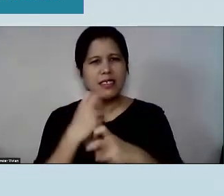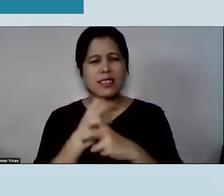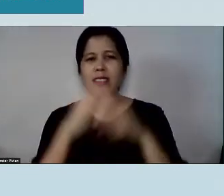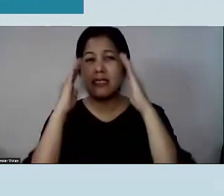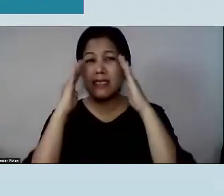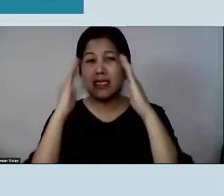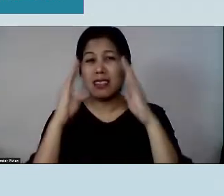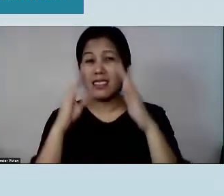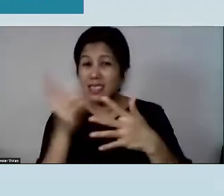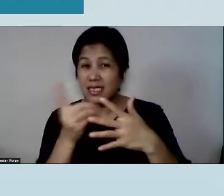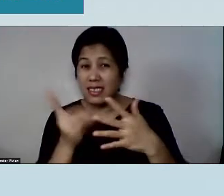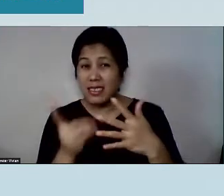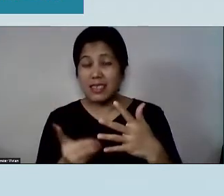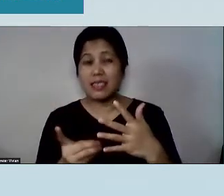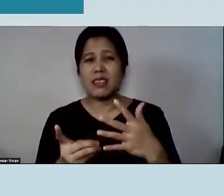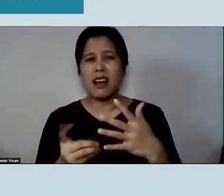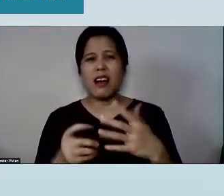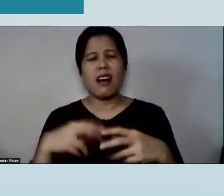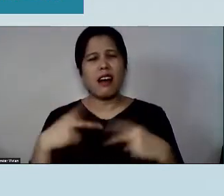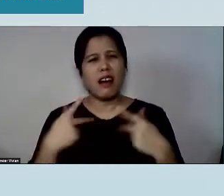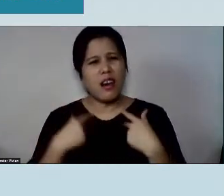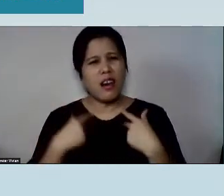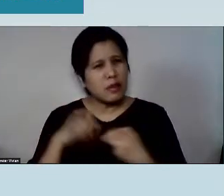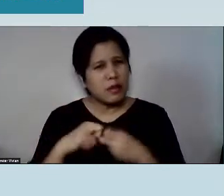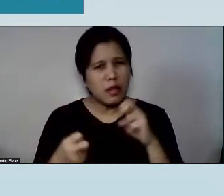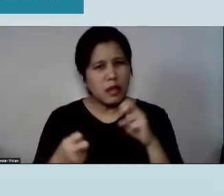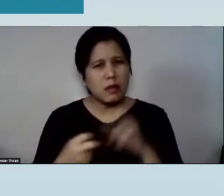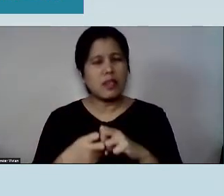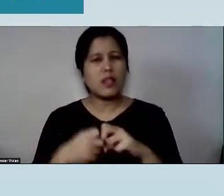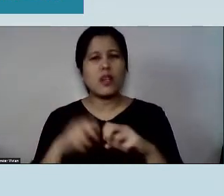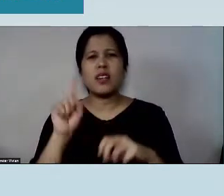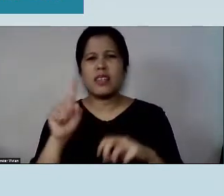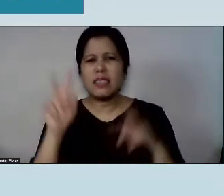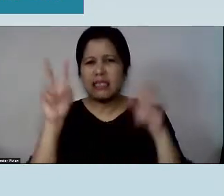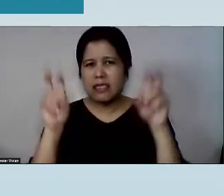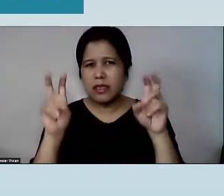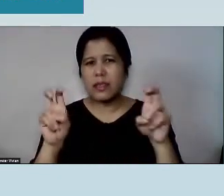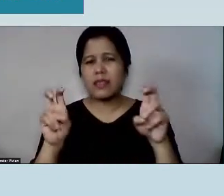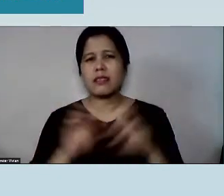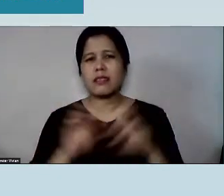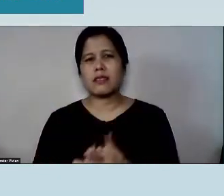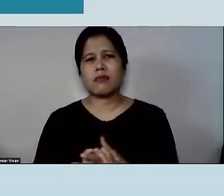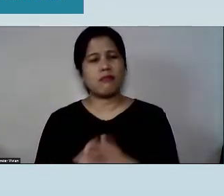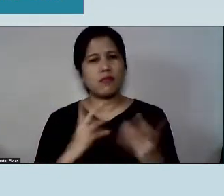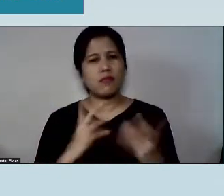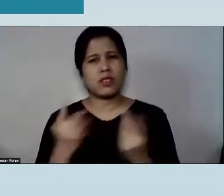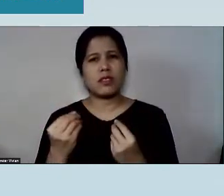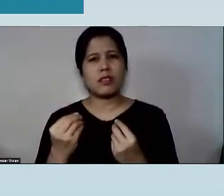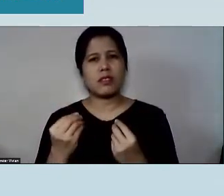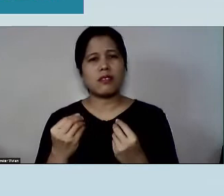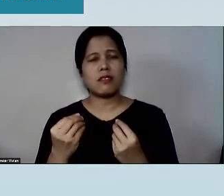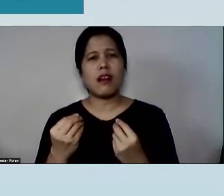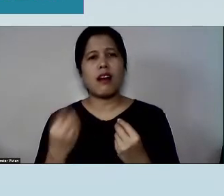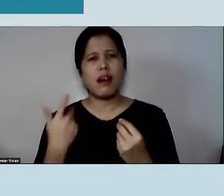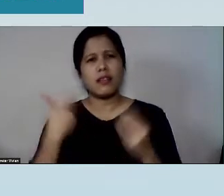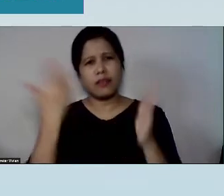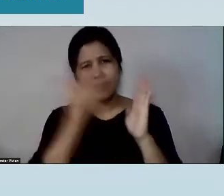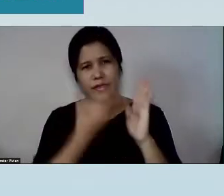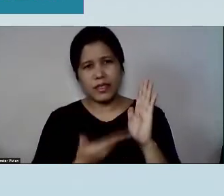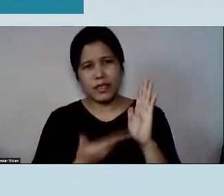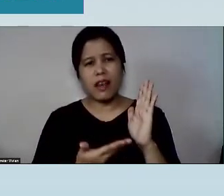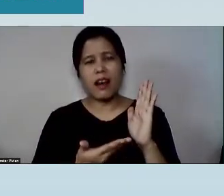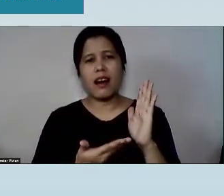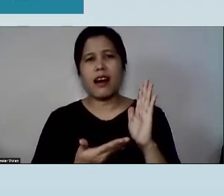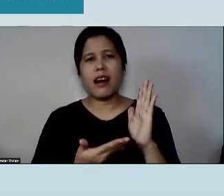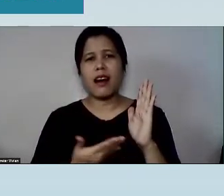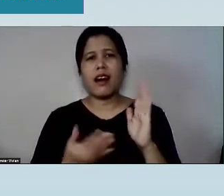to details, having trouble staying on topic while talking. Many of us do this, right? So this will fall under inattention. Hyperactivity,